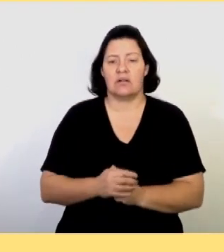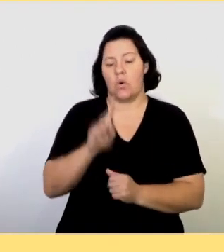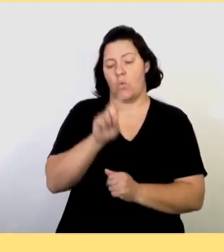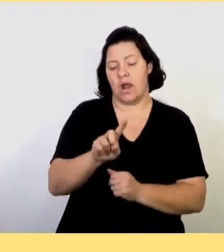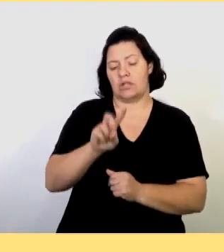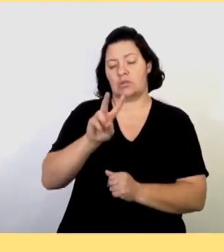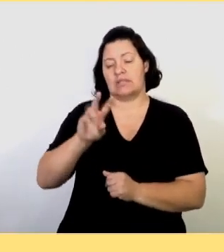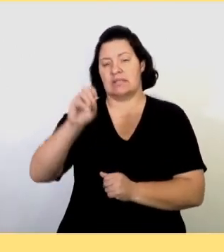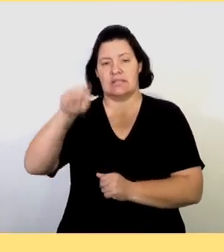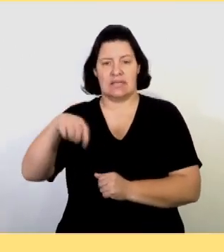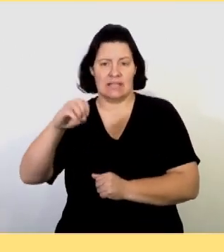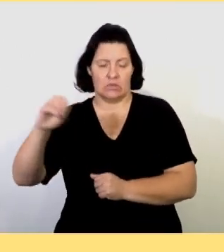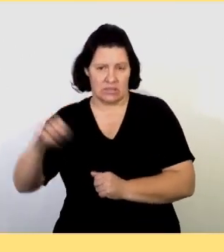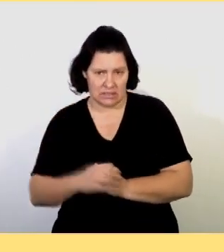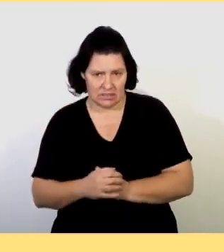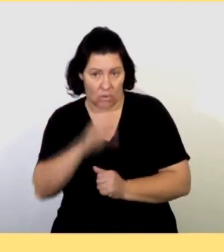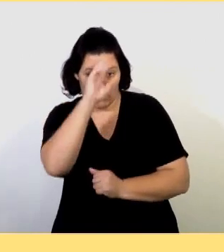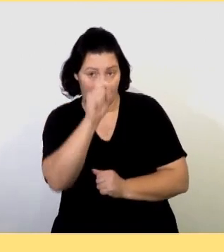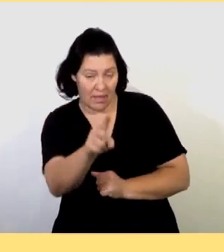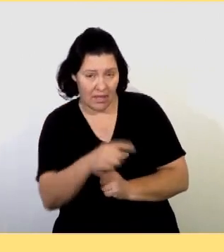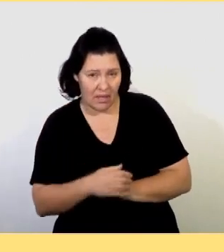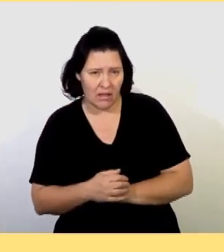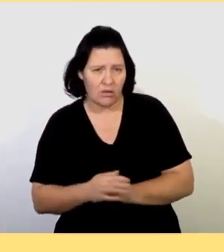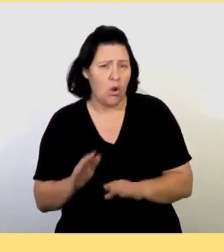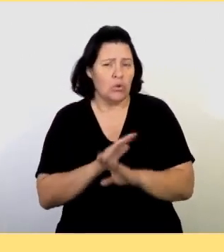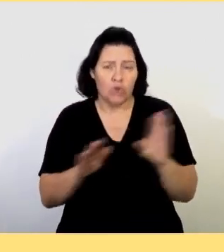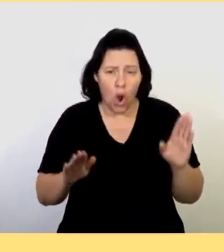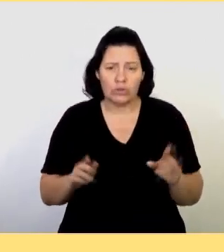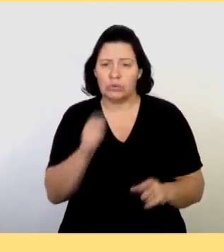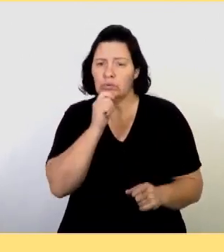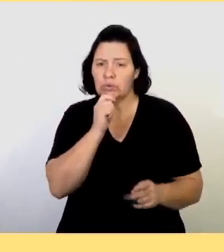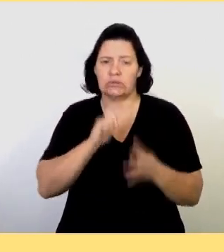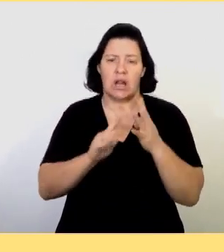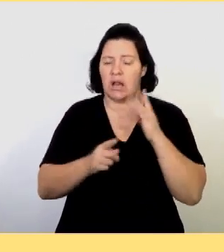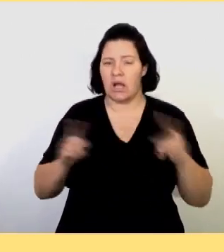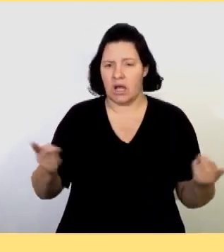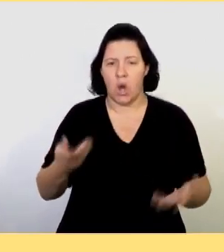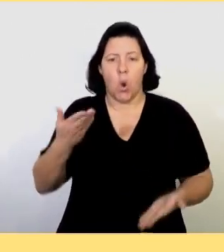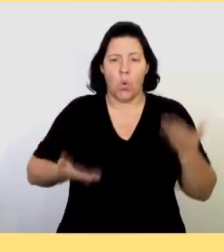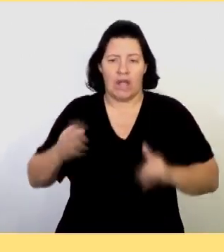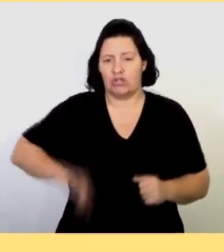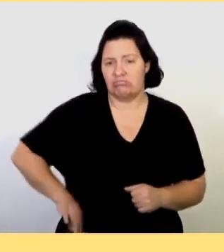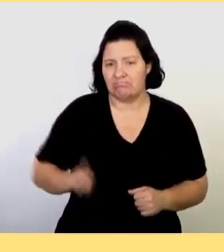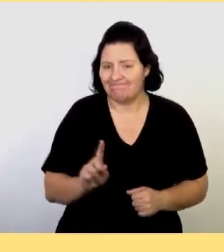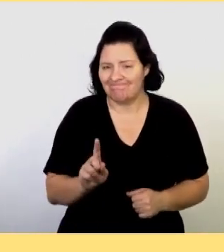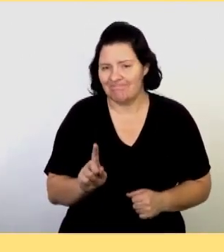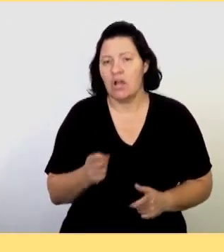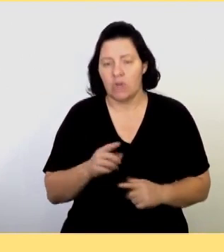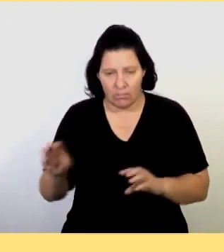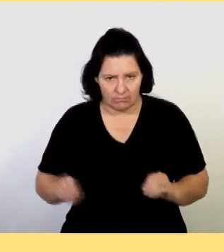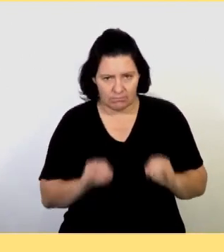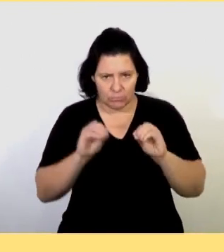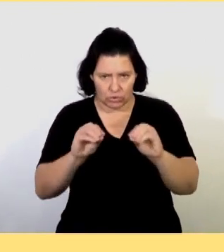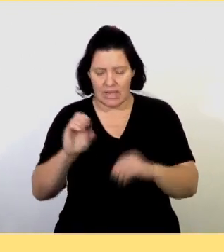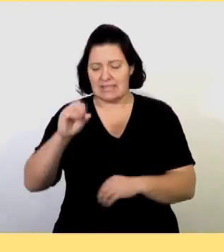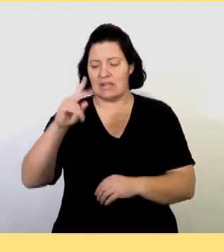vehicle? 120,000. Remember, it is not consumables. It is not wages. So I'll bring